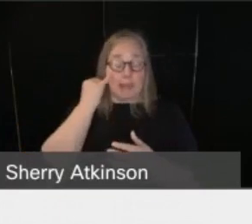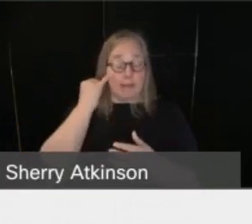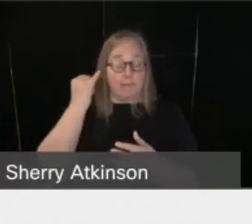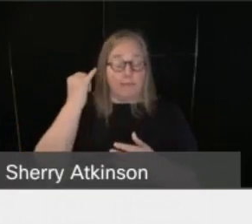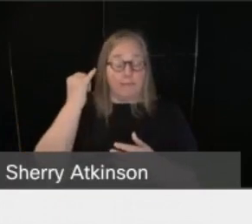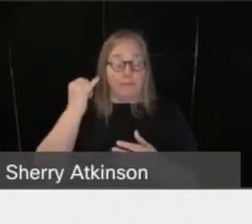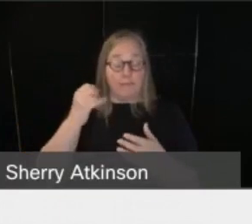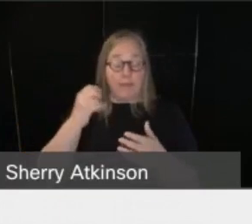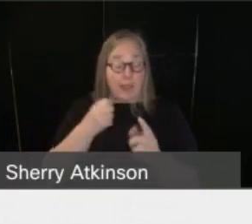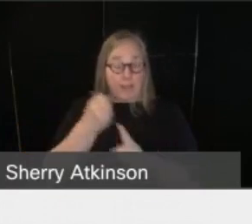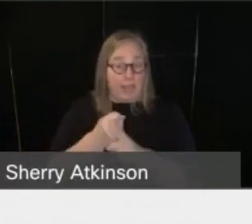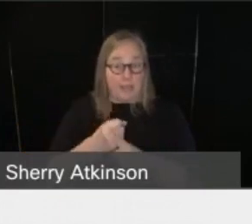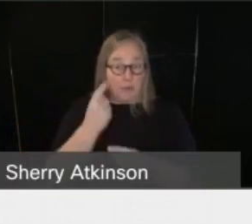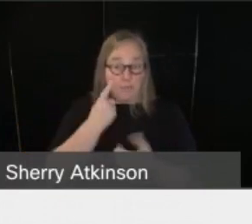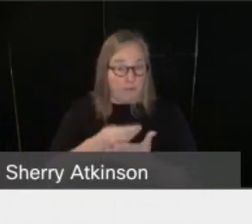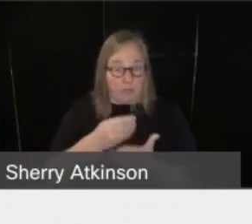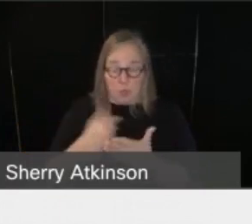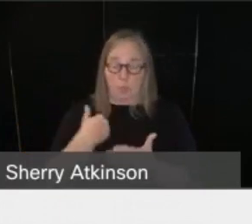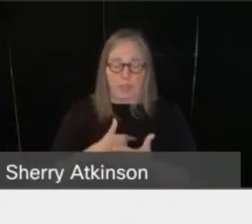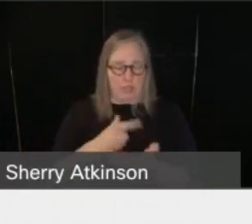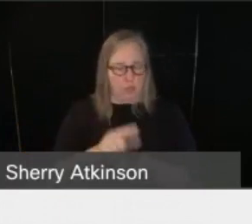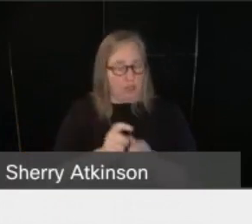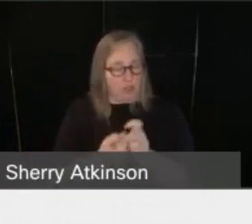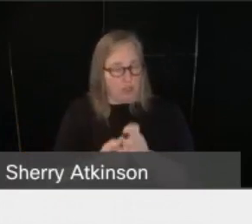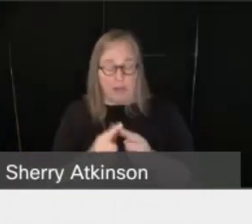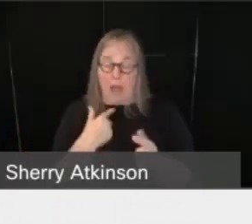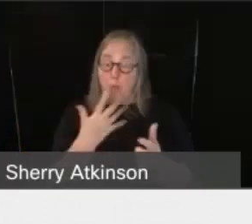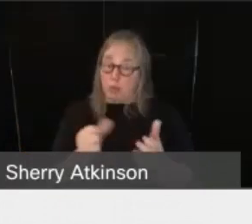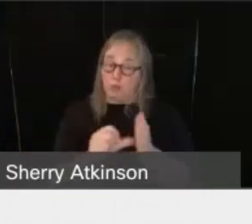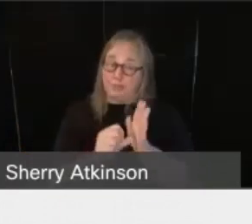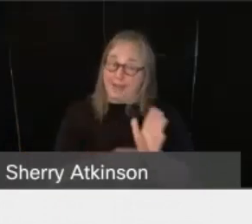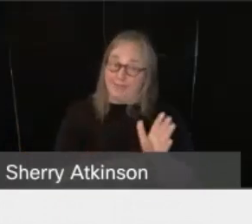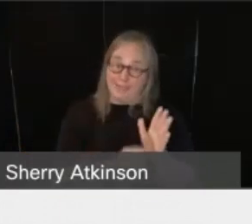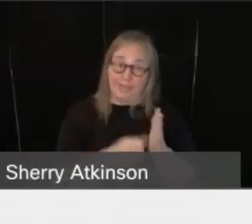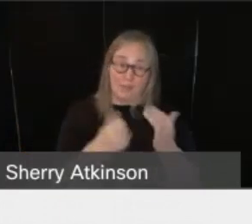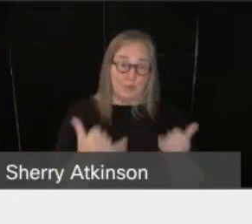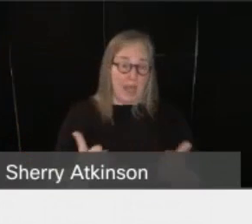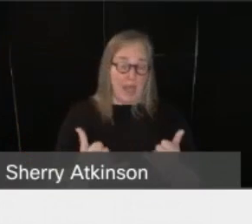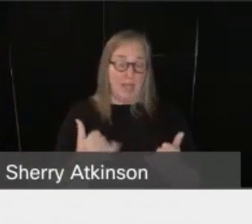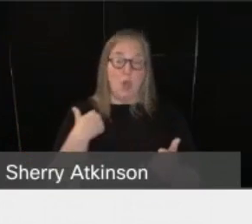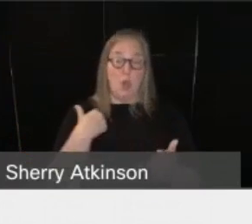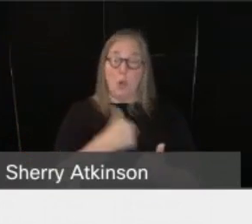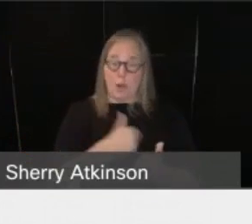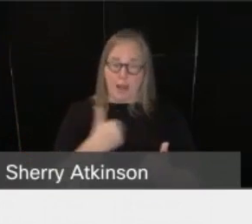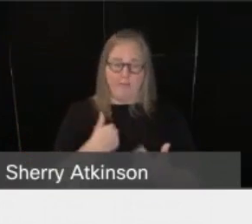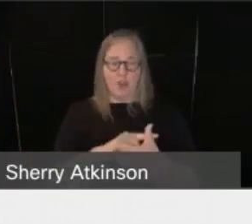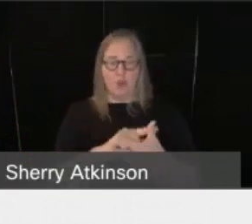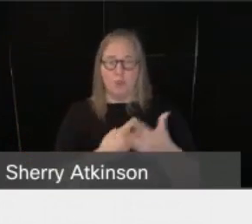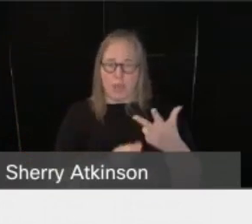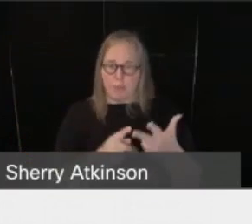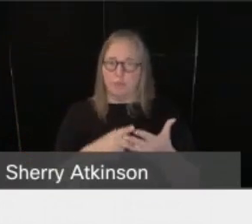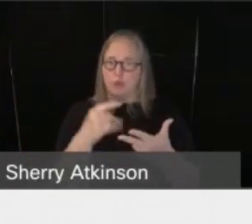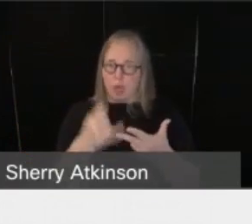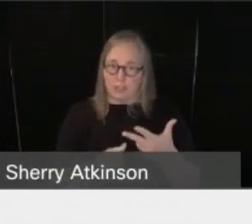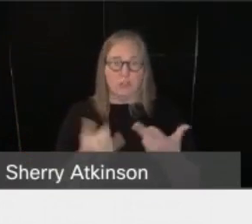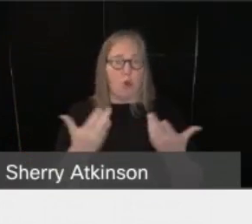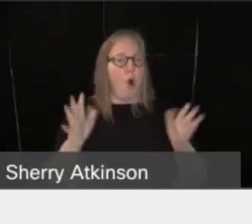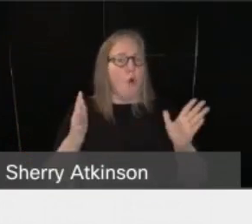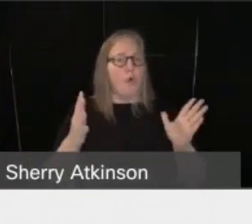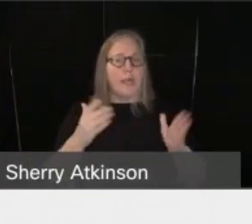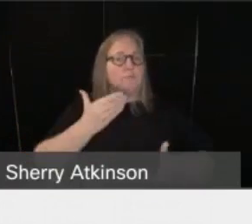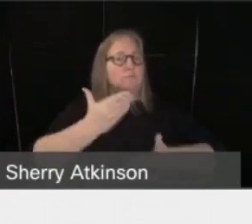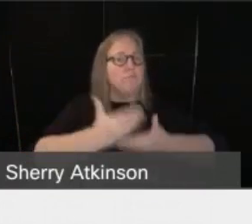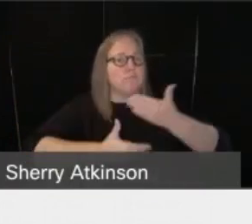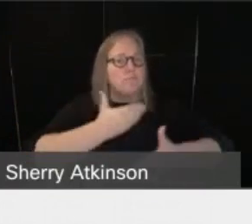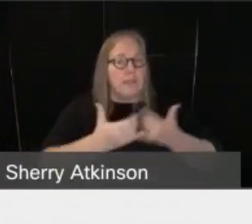adjust. But I want to really emphasize today that we have 3 projects in motion, and